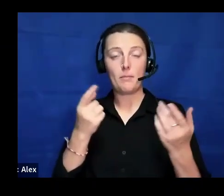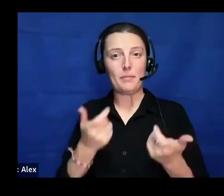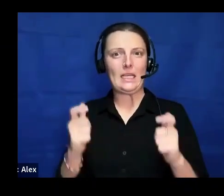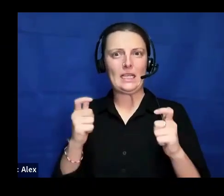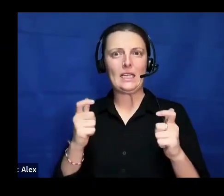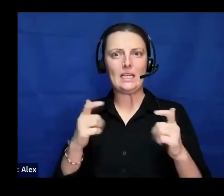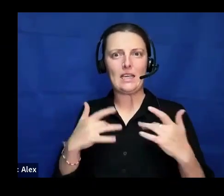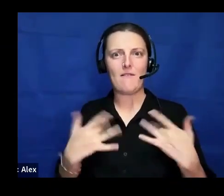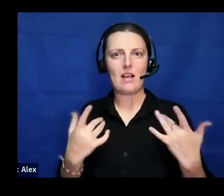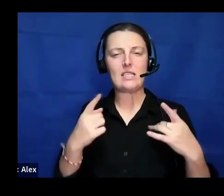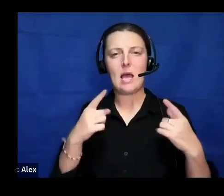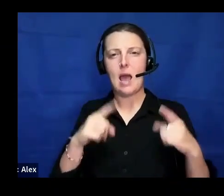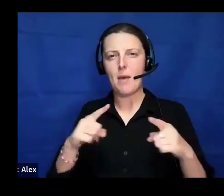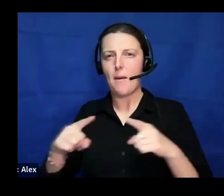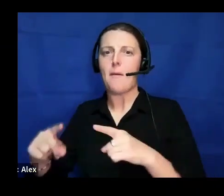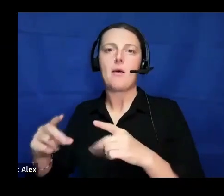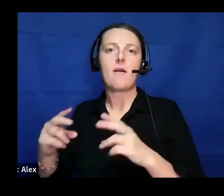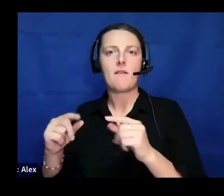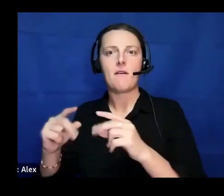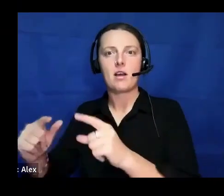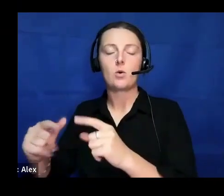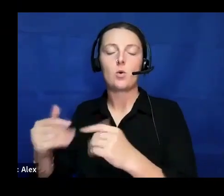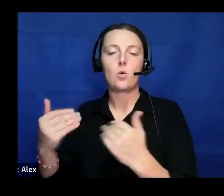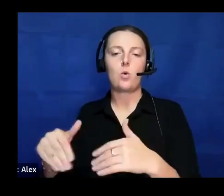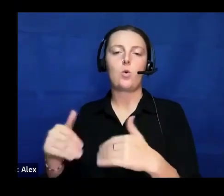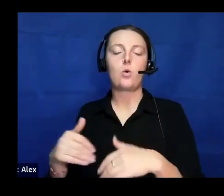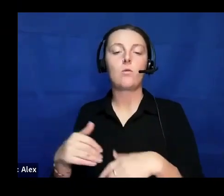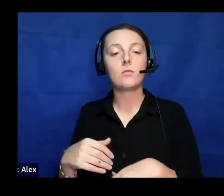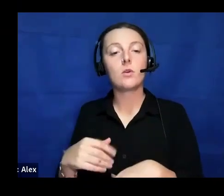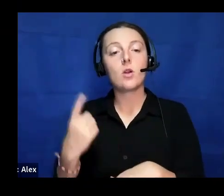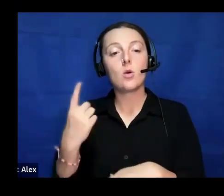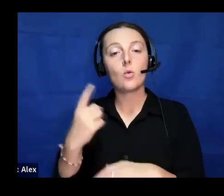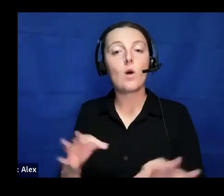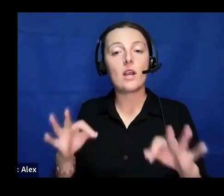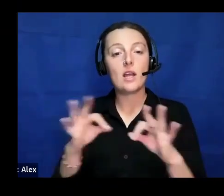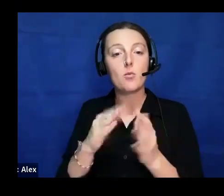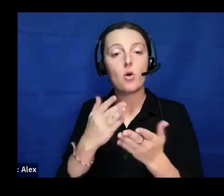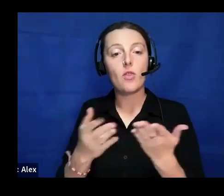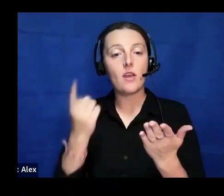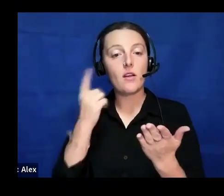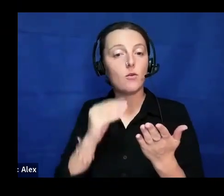that is important is that with situational depression or